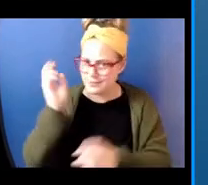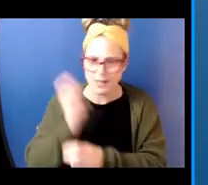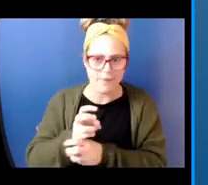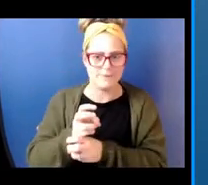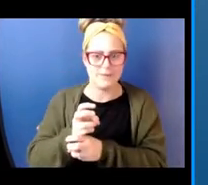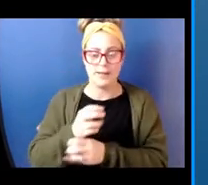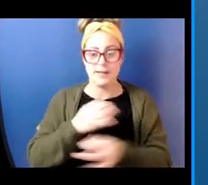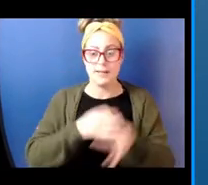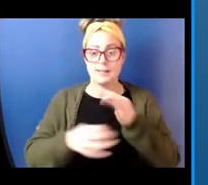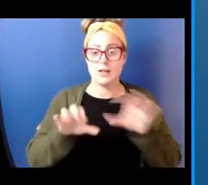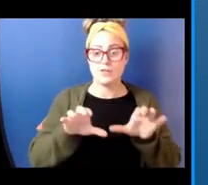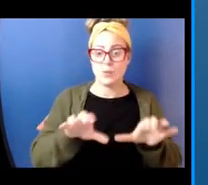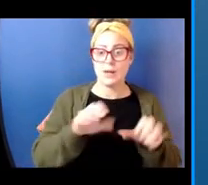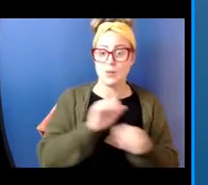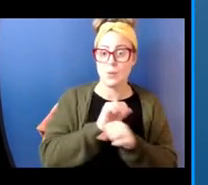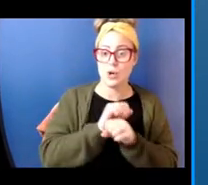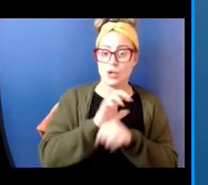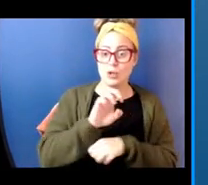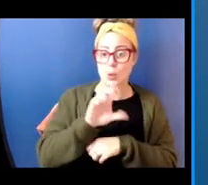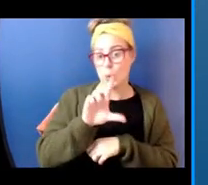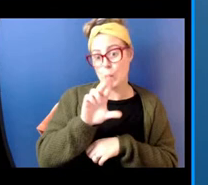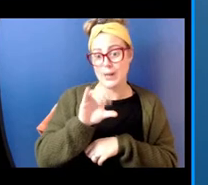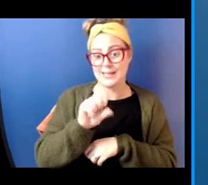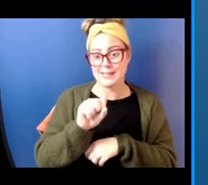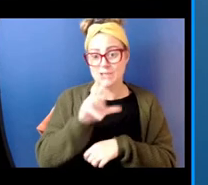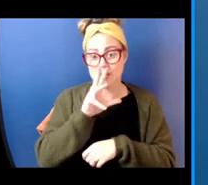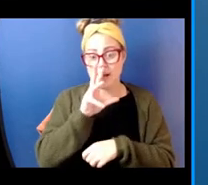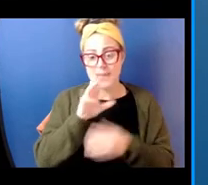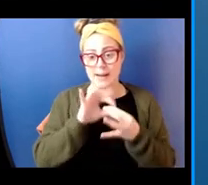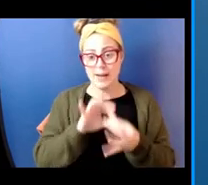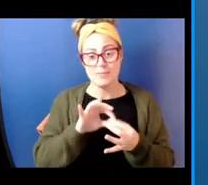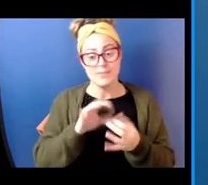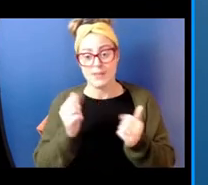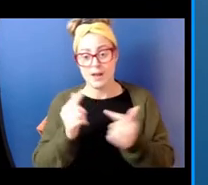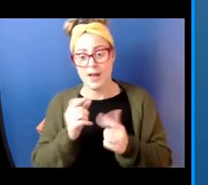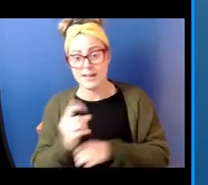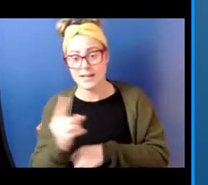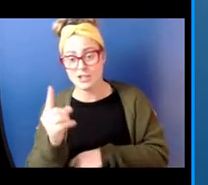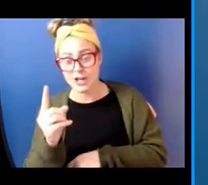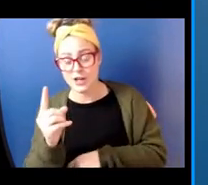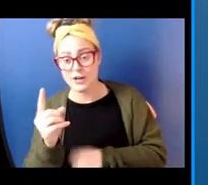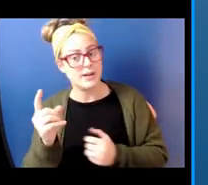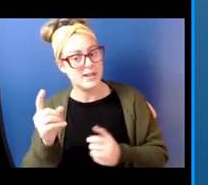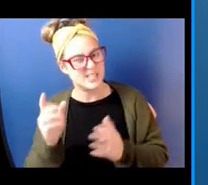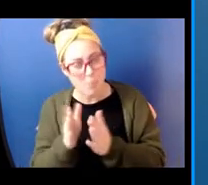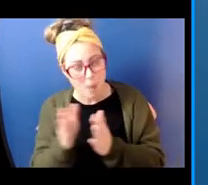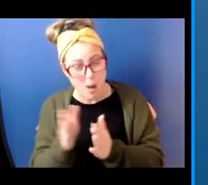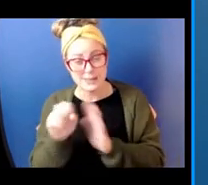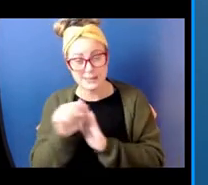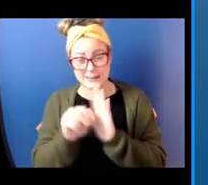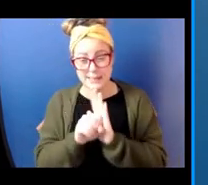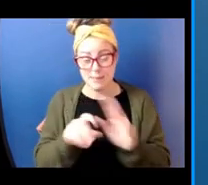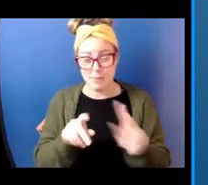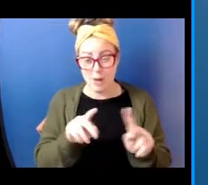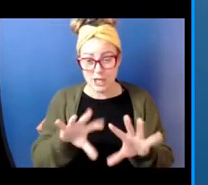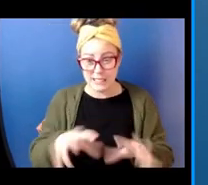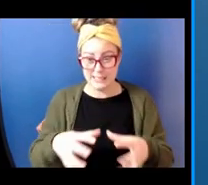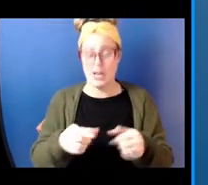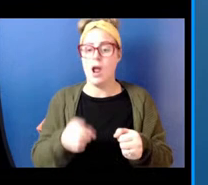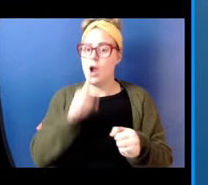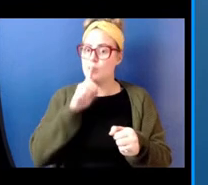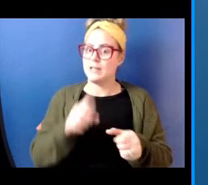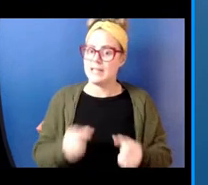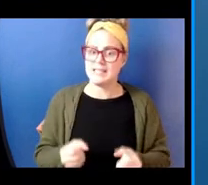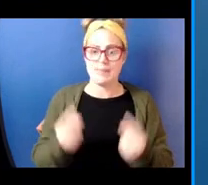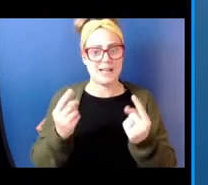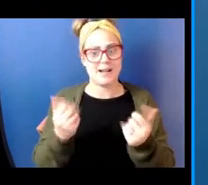about all next year what are our state parties especially as the small ones doing they're spending a lot of their time energy and money on this document